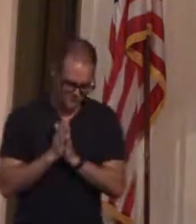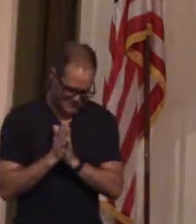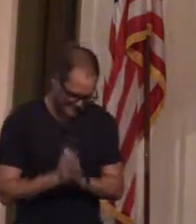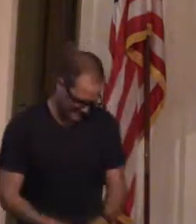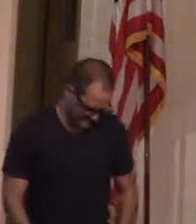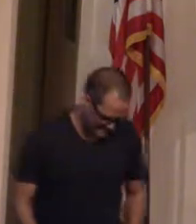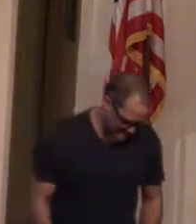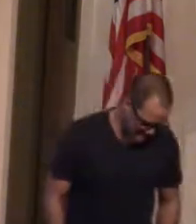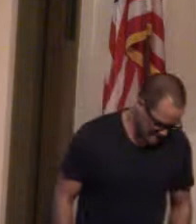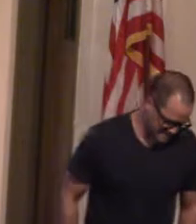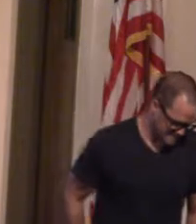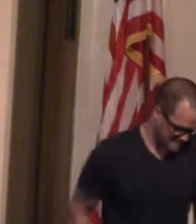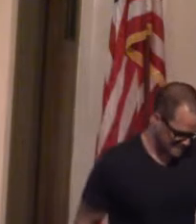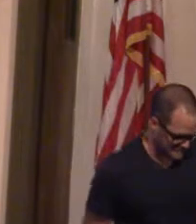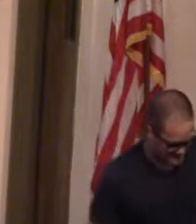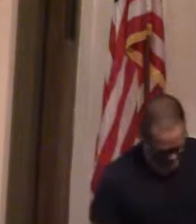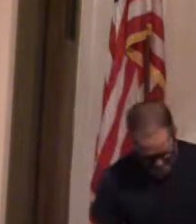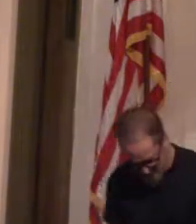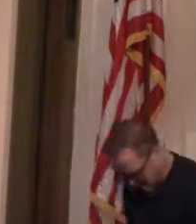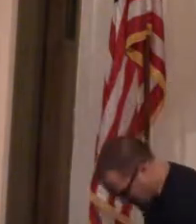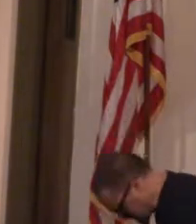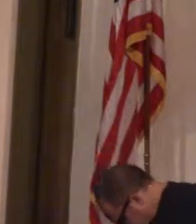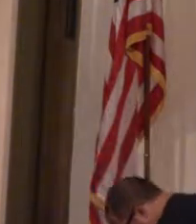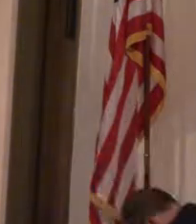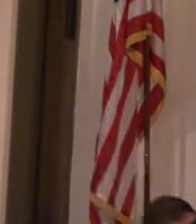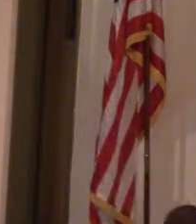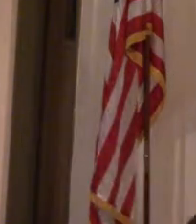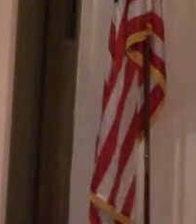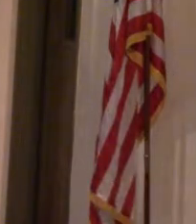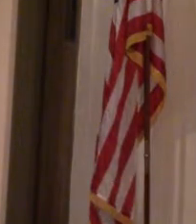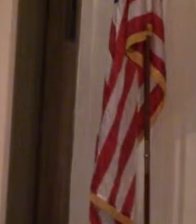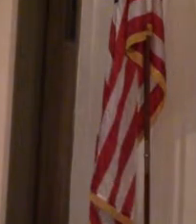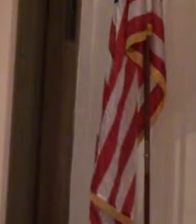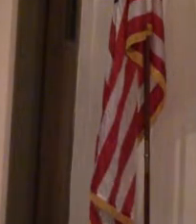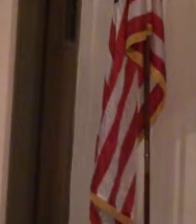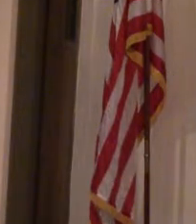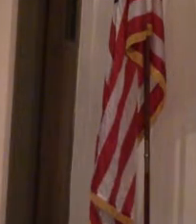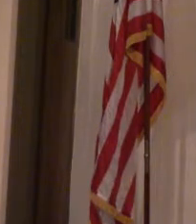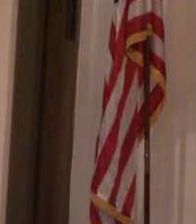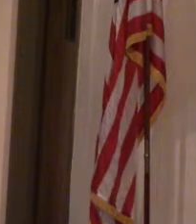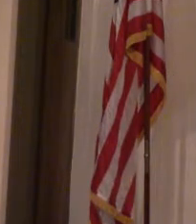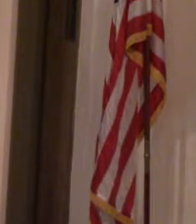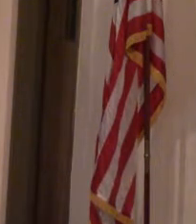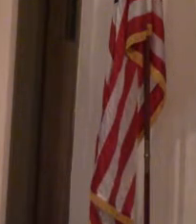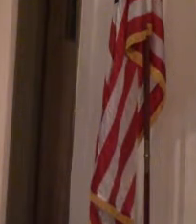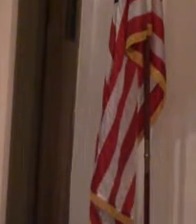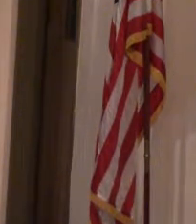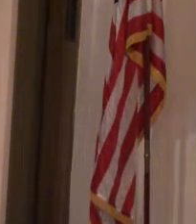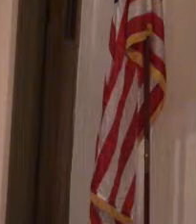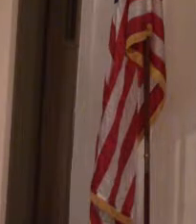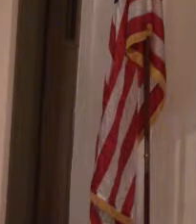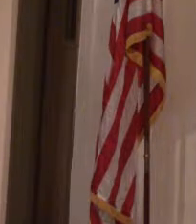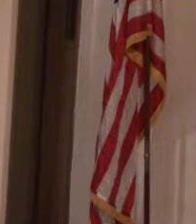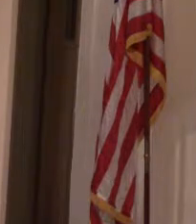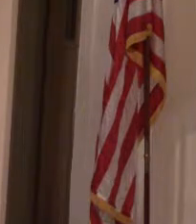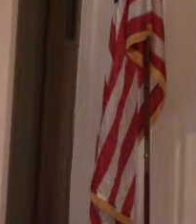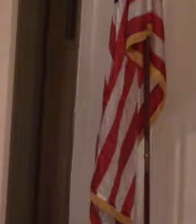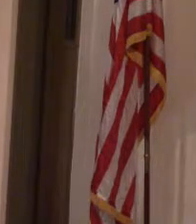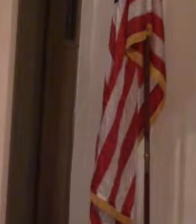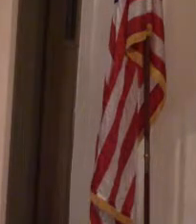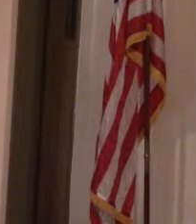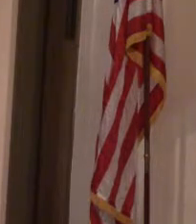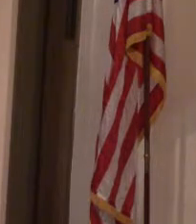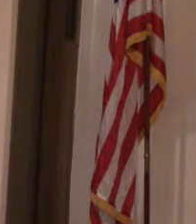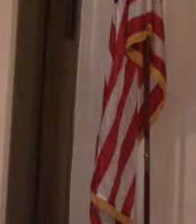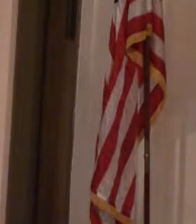You be you. I'll be me, everyone else is taken. Let's pray. Precious Spirit,